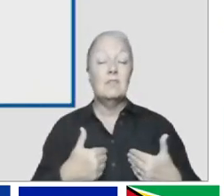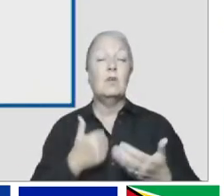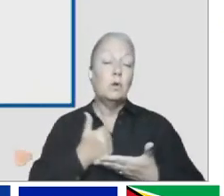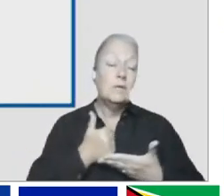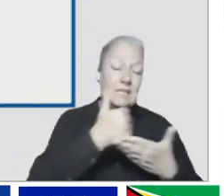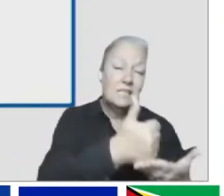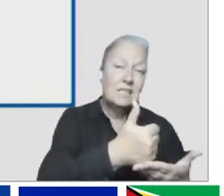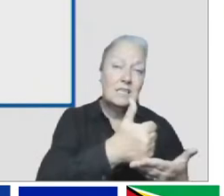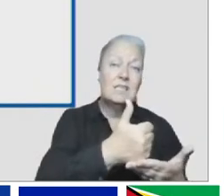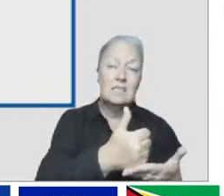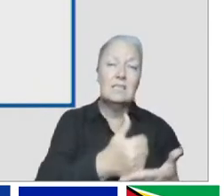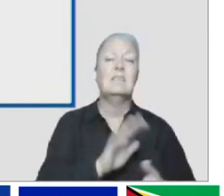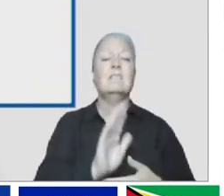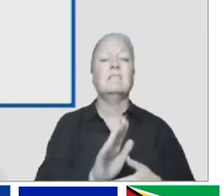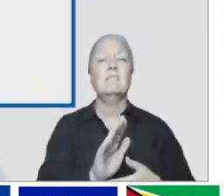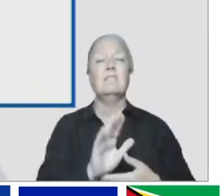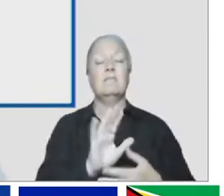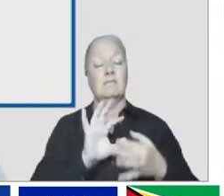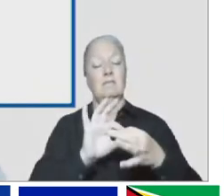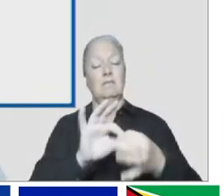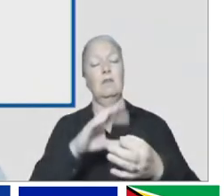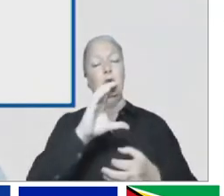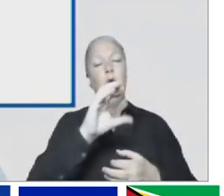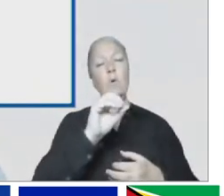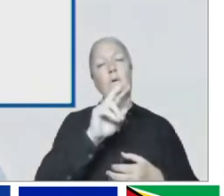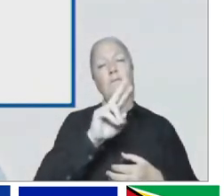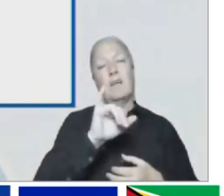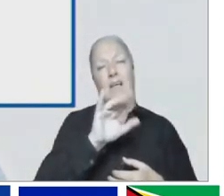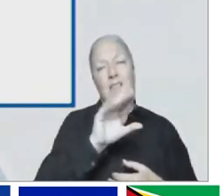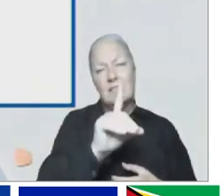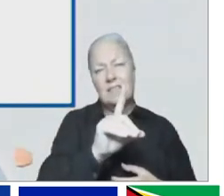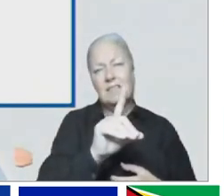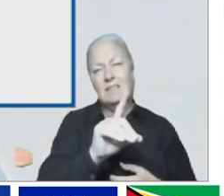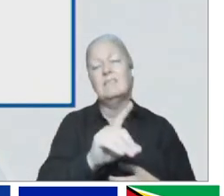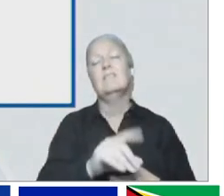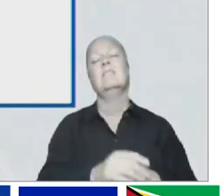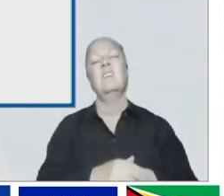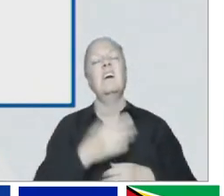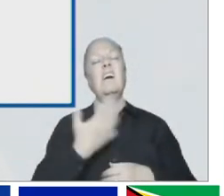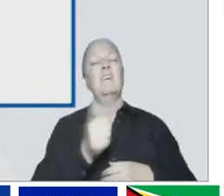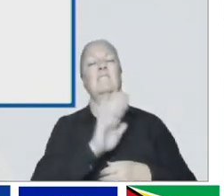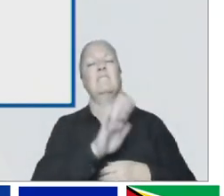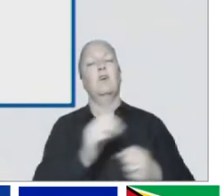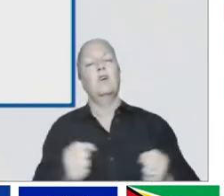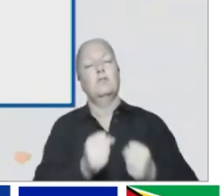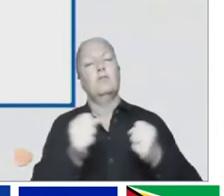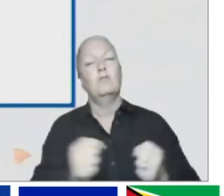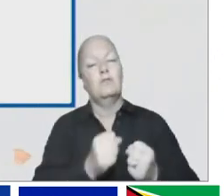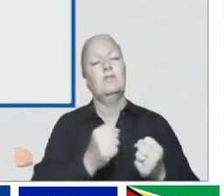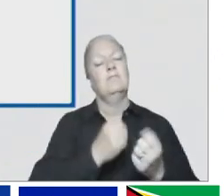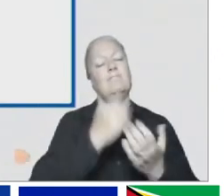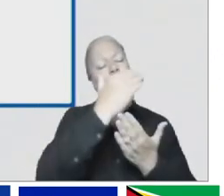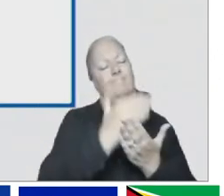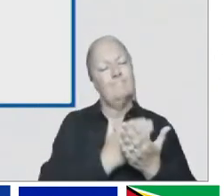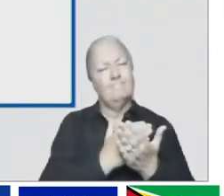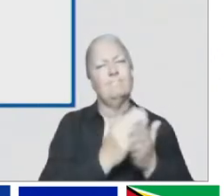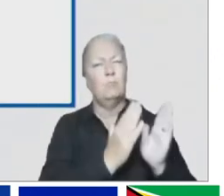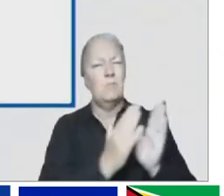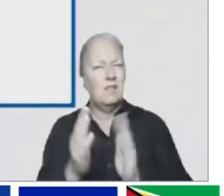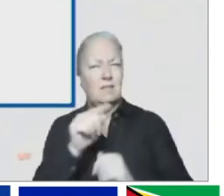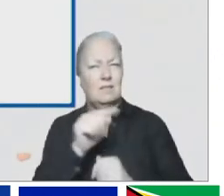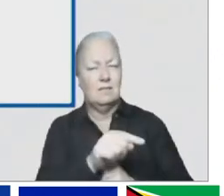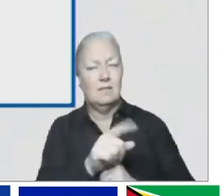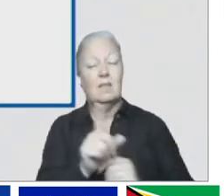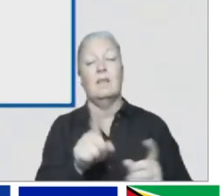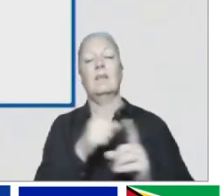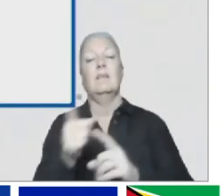COVID-19 humanitarian response action plan and escalated response. We also had the Damage and Loss Assessment Core